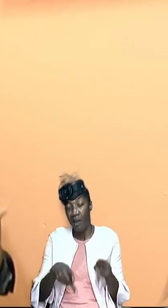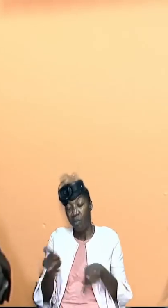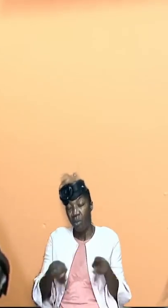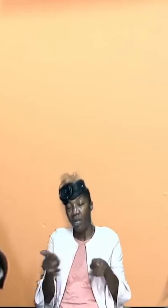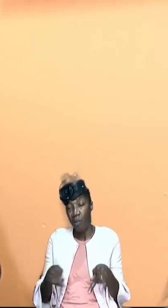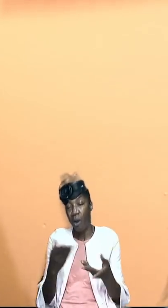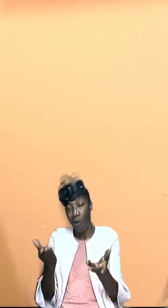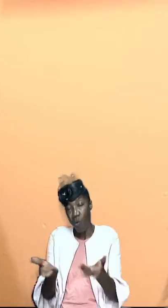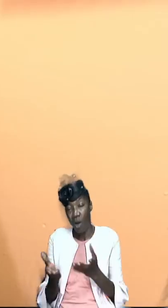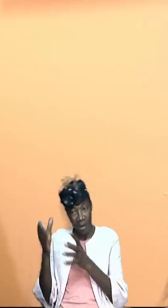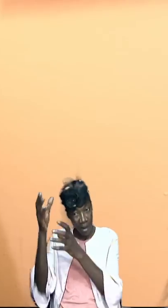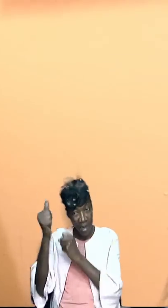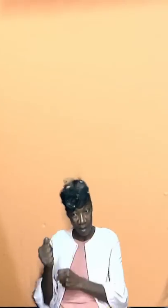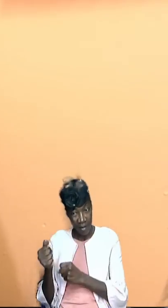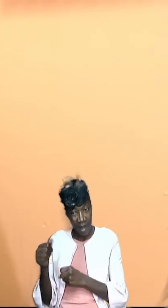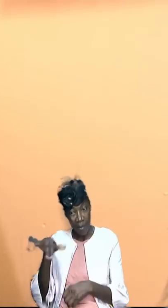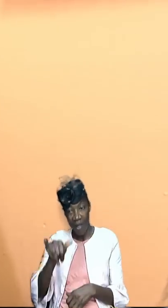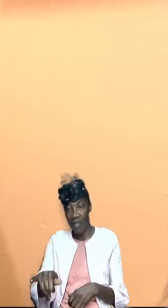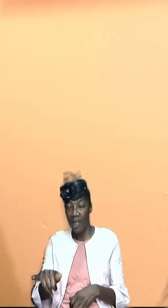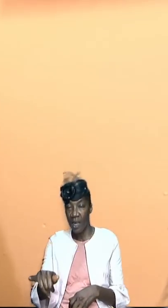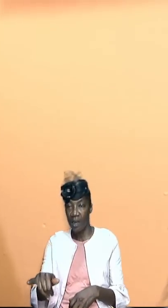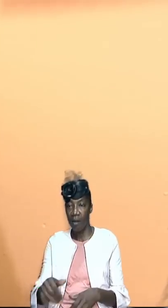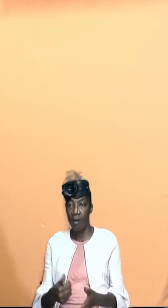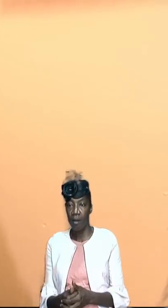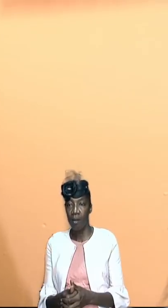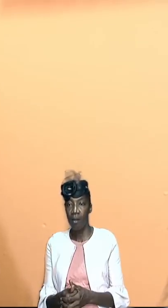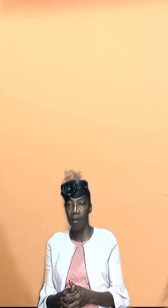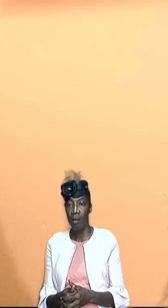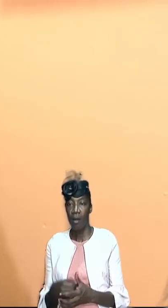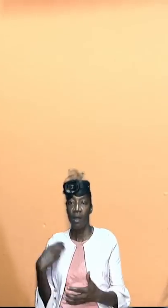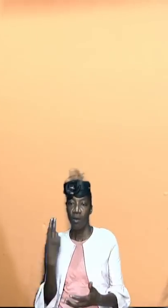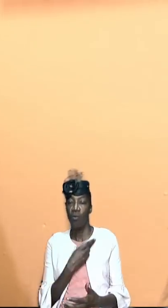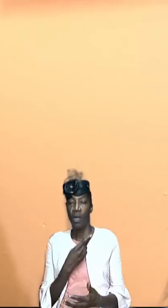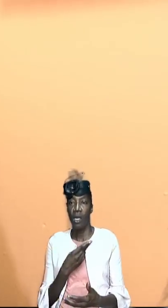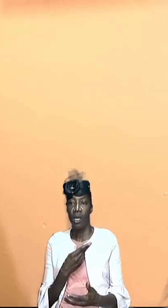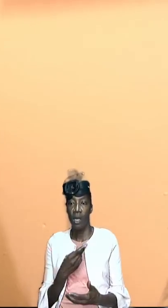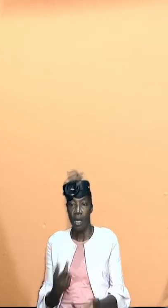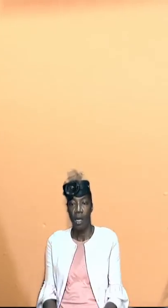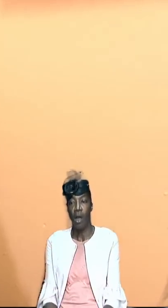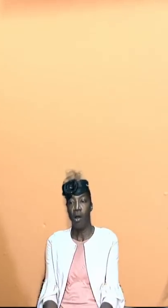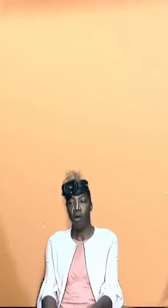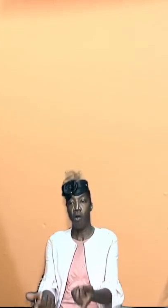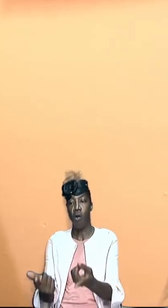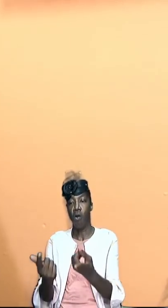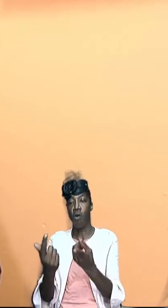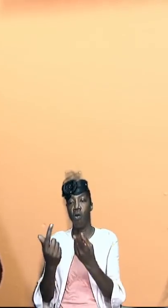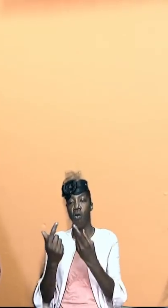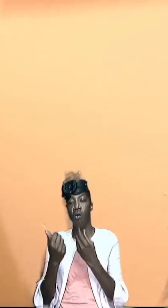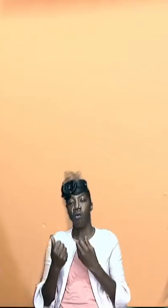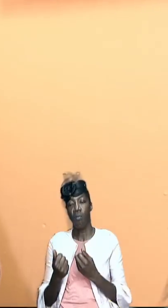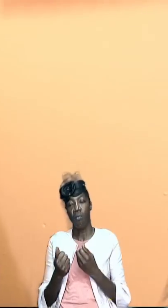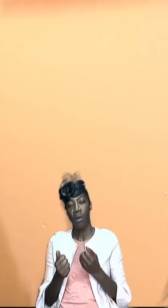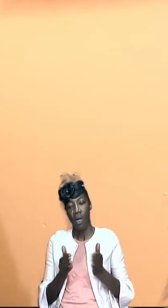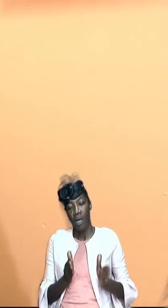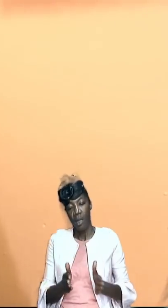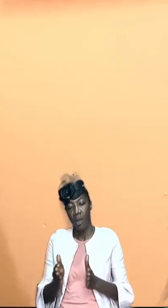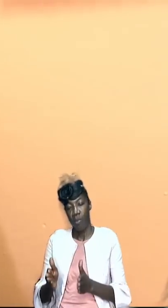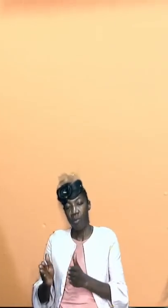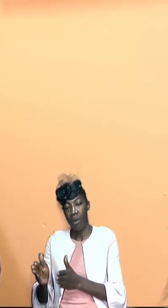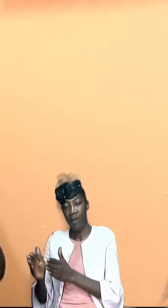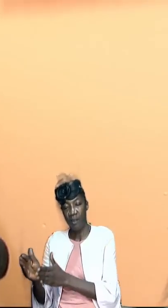to want to accept it, that we evolved, and in the process of